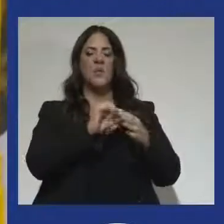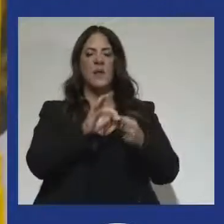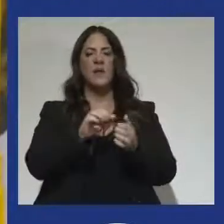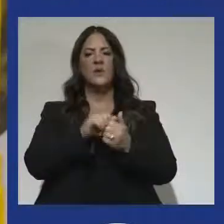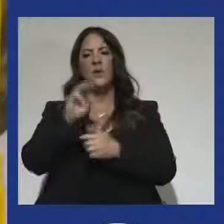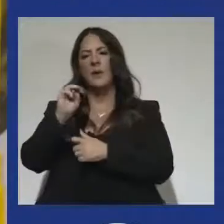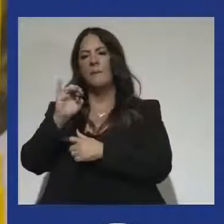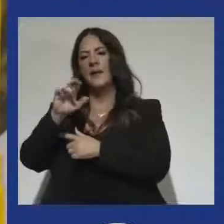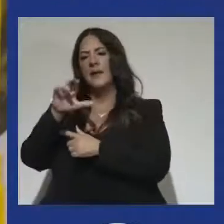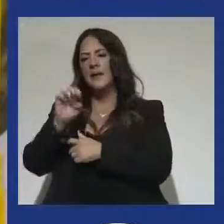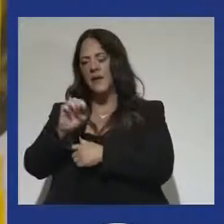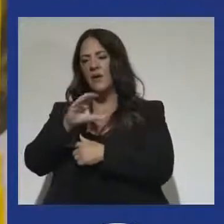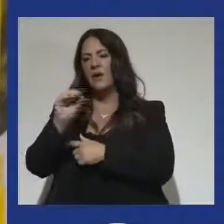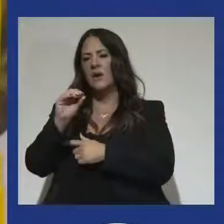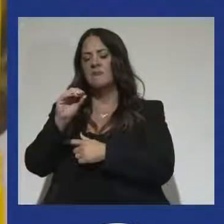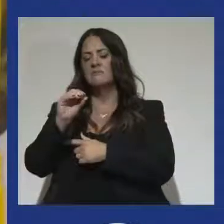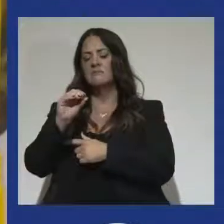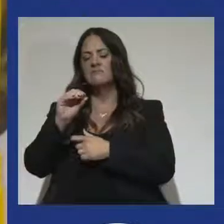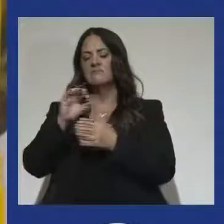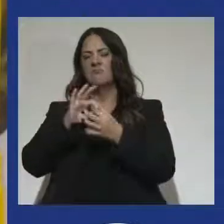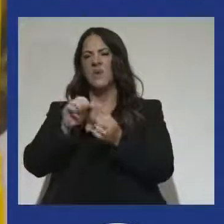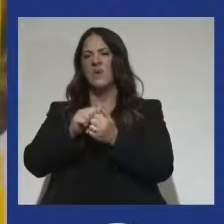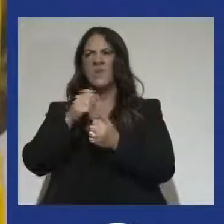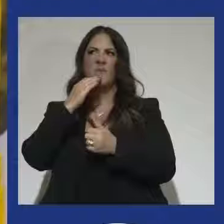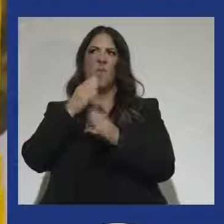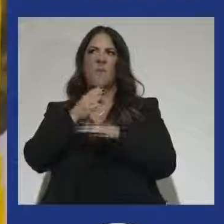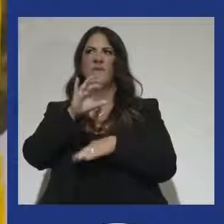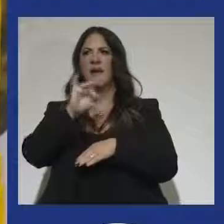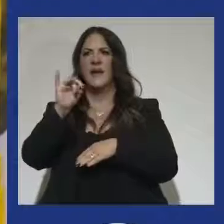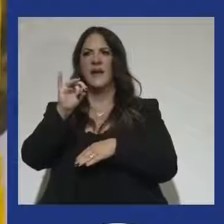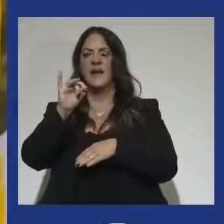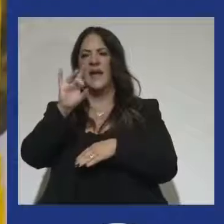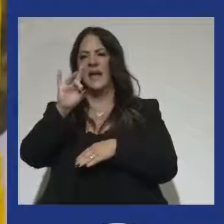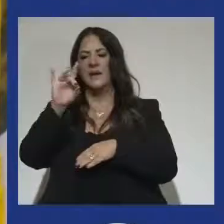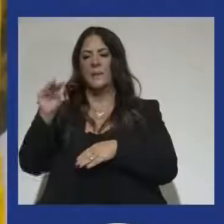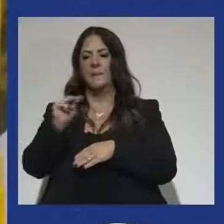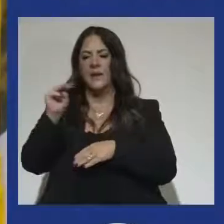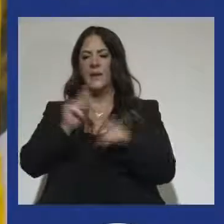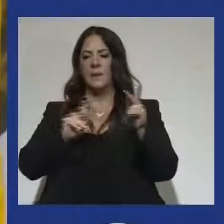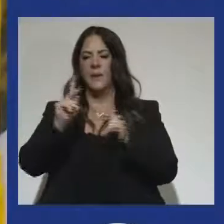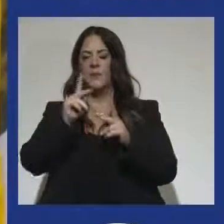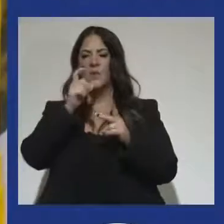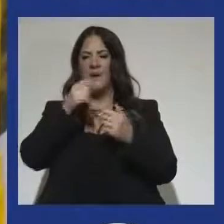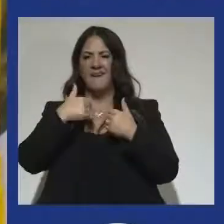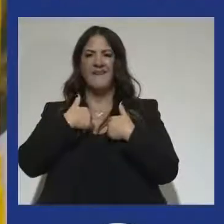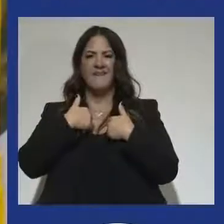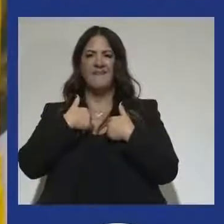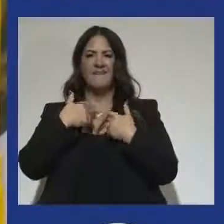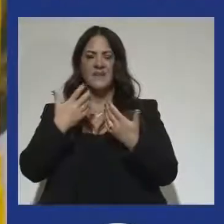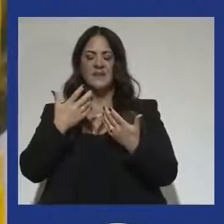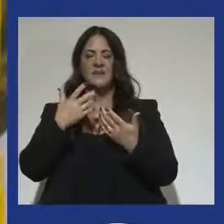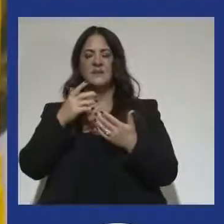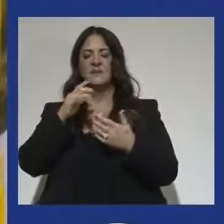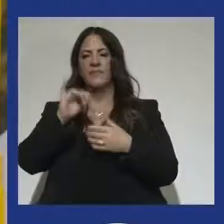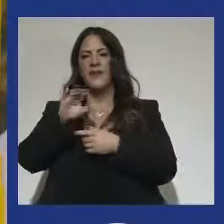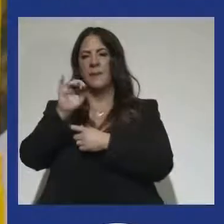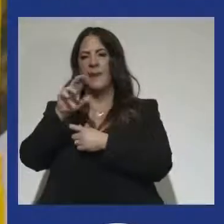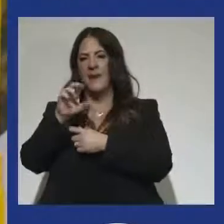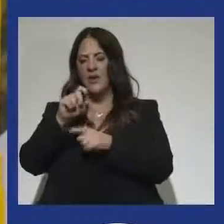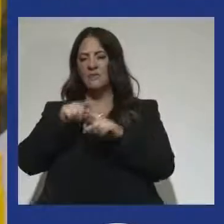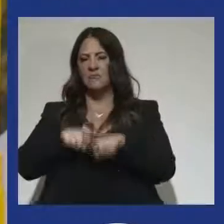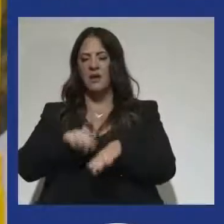received by many millions of Californians to really expand the long-term care and supports that